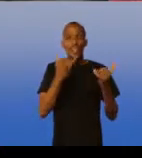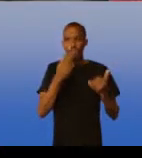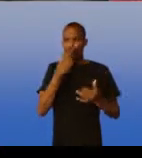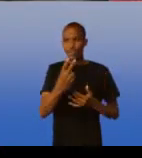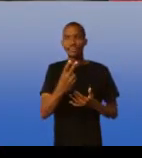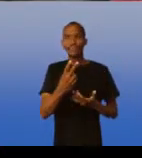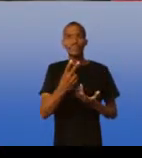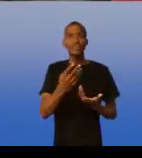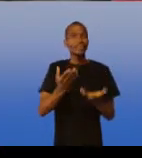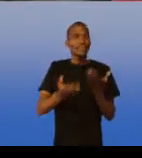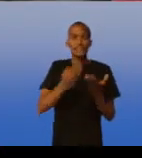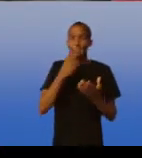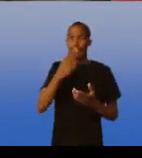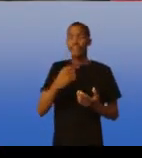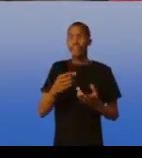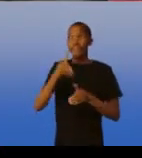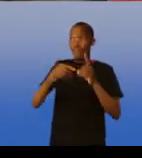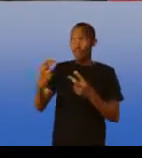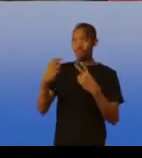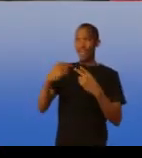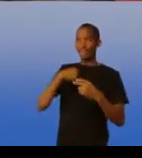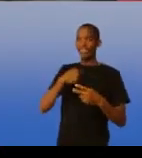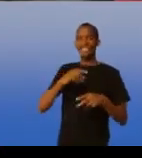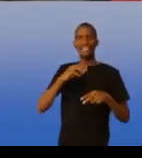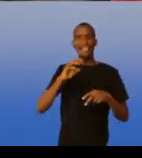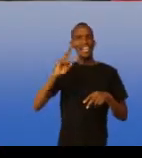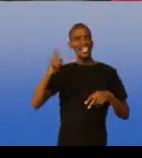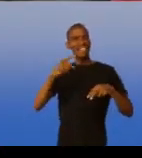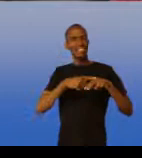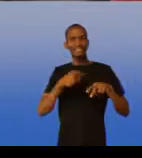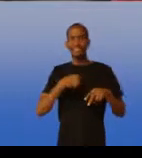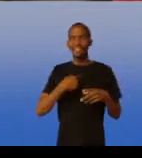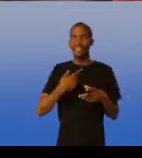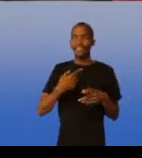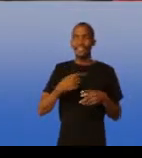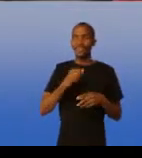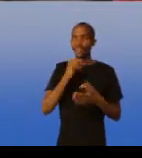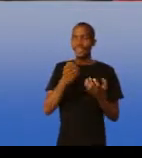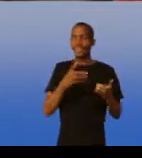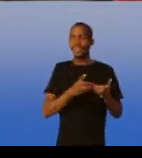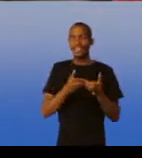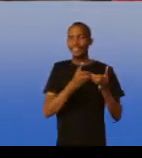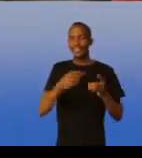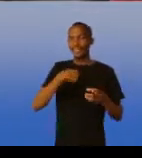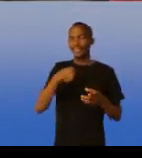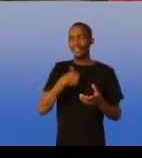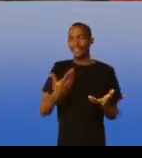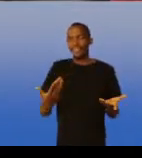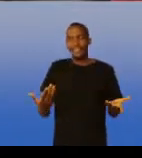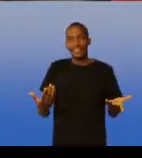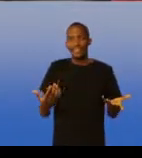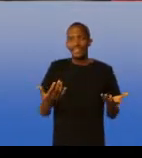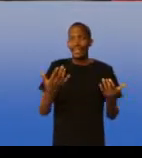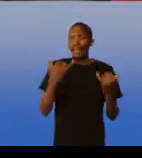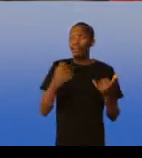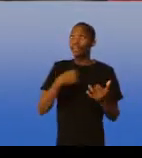if somebody actually knows that I'm living with HIV, they would tell me outright that I would date you just that you're living with HIV. Now,